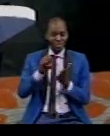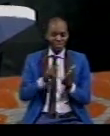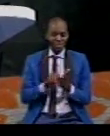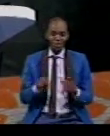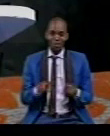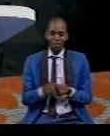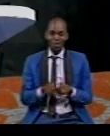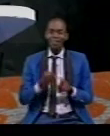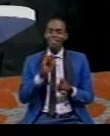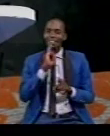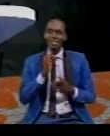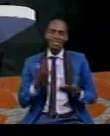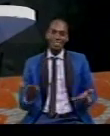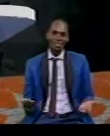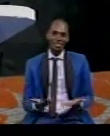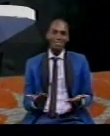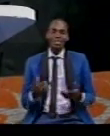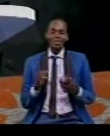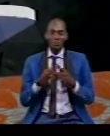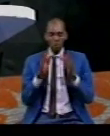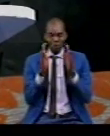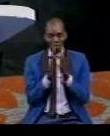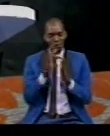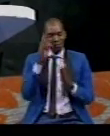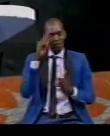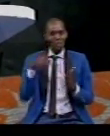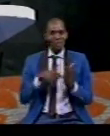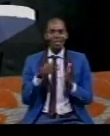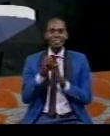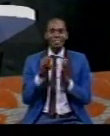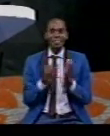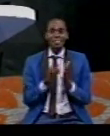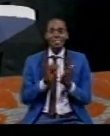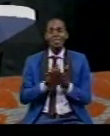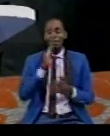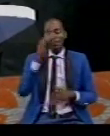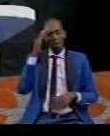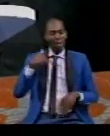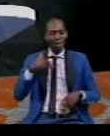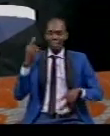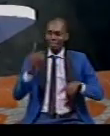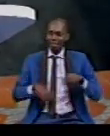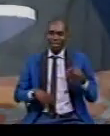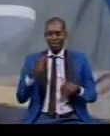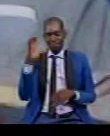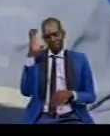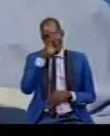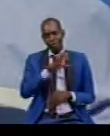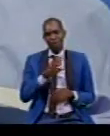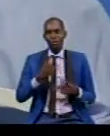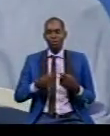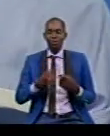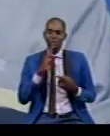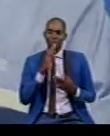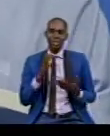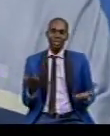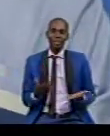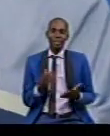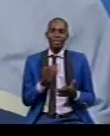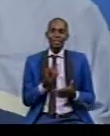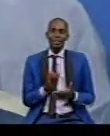the prodigal mother, the prodigal child, the prodigal daughter. He comes and he